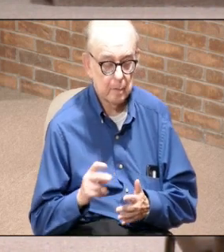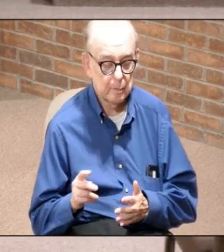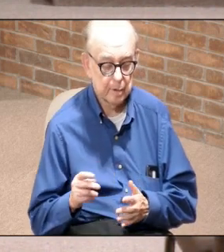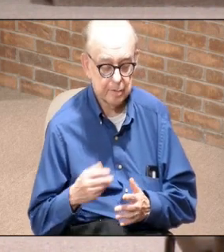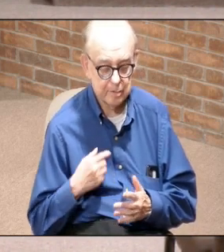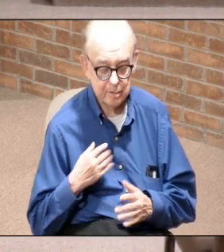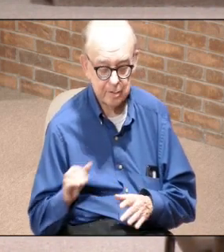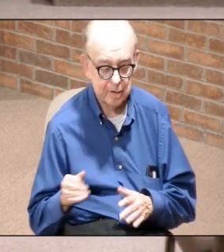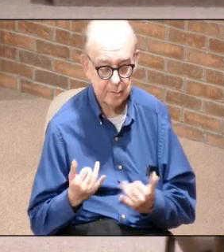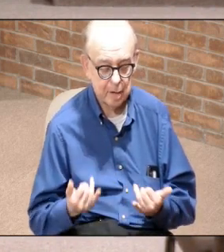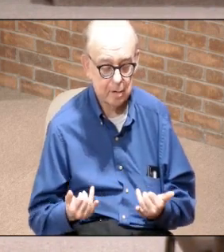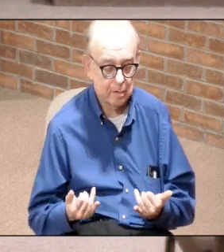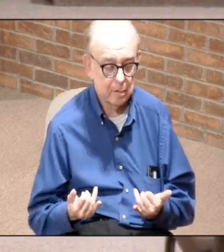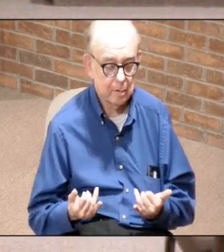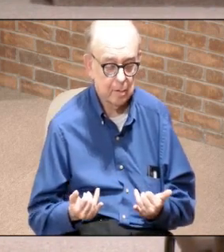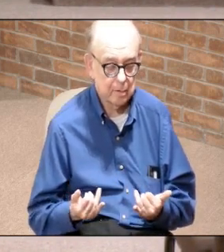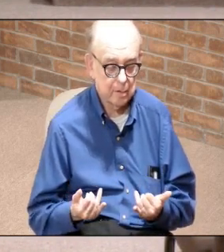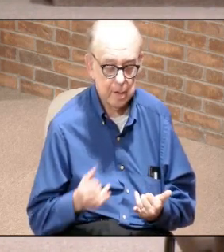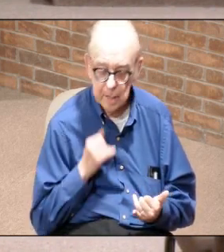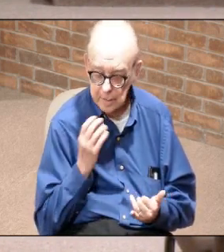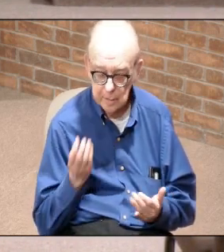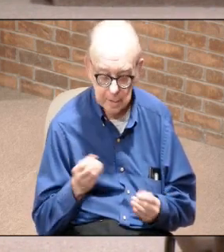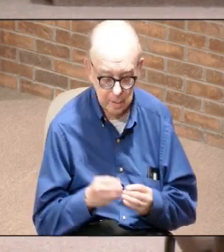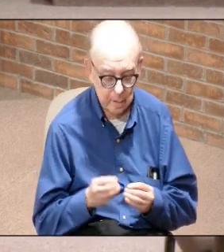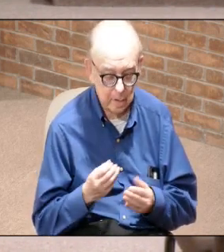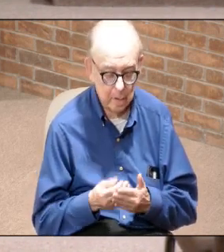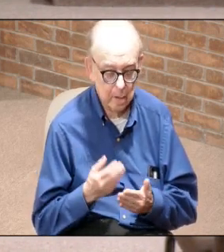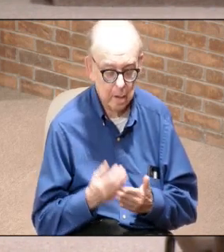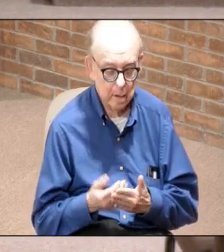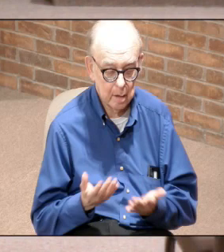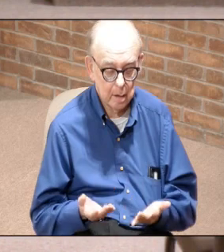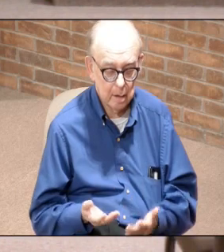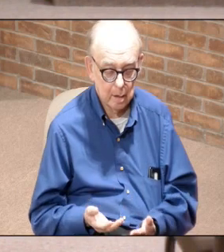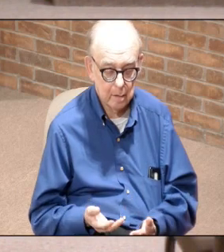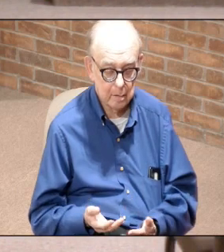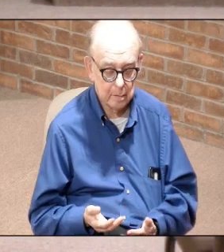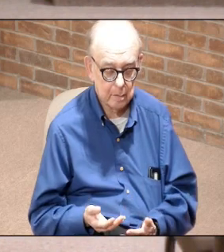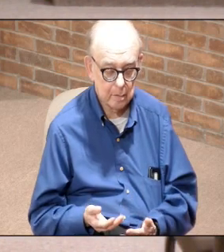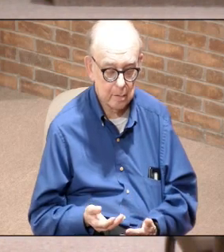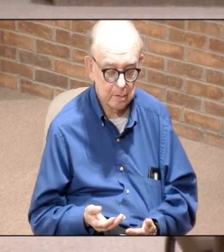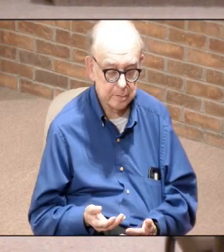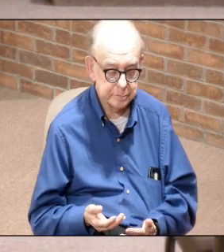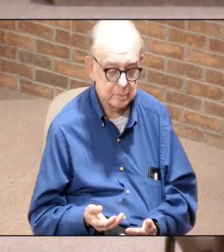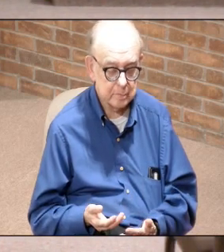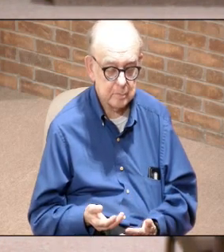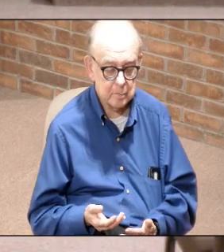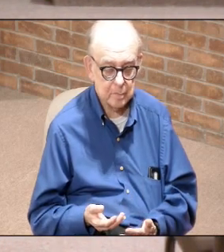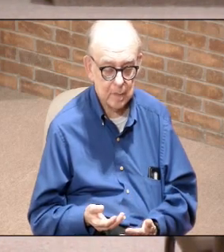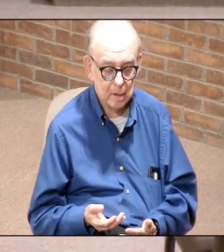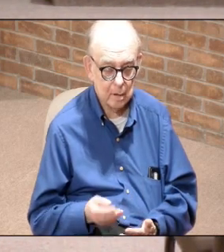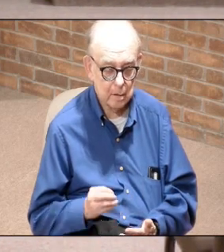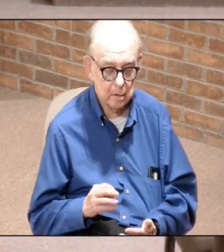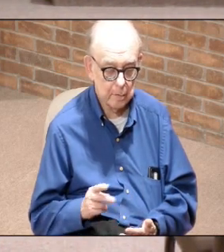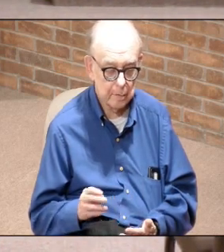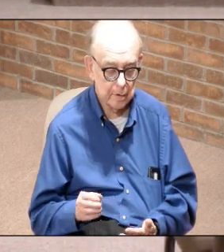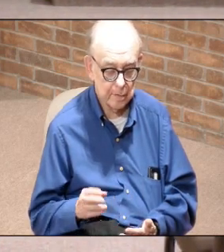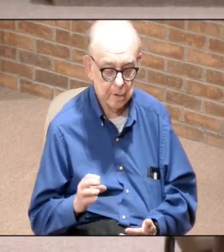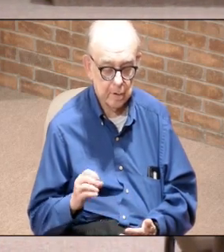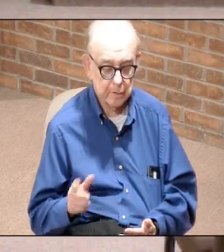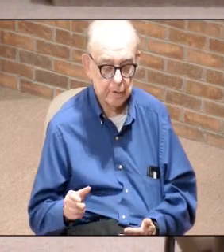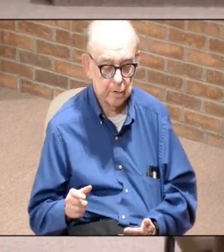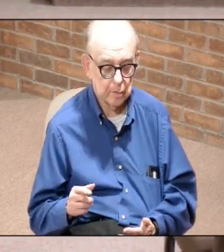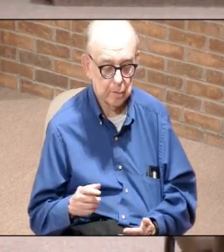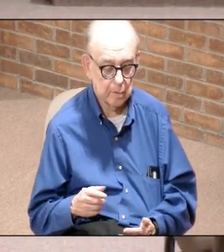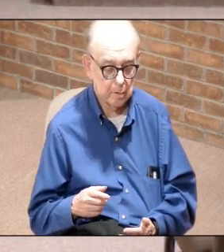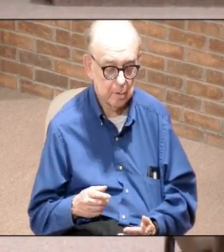don't need any more money. He's just ticking everybody off. He's being cool. You know, he can say what he wants to